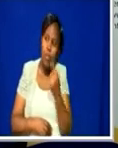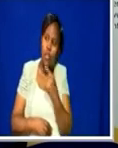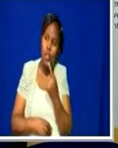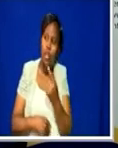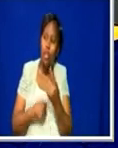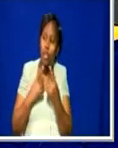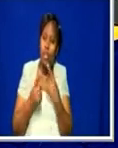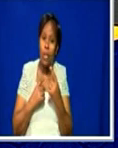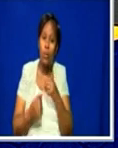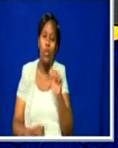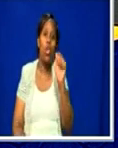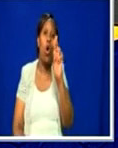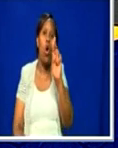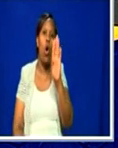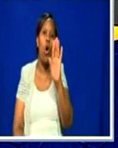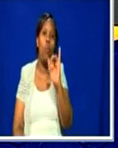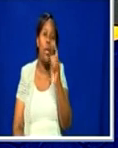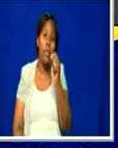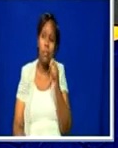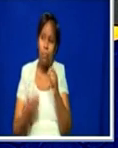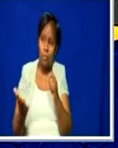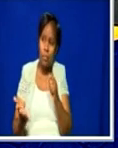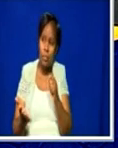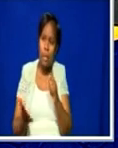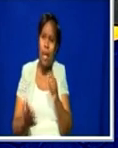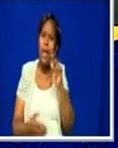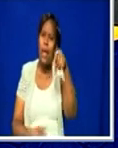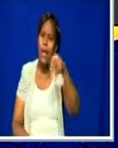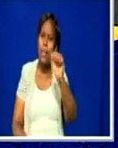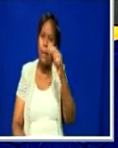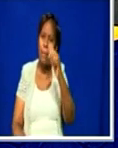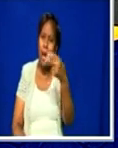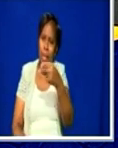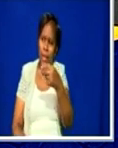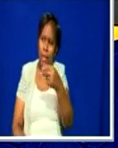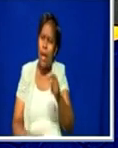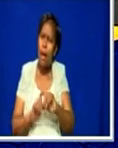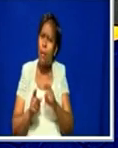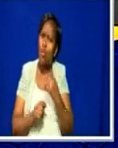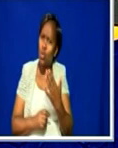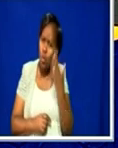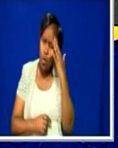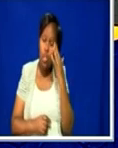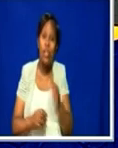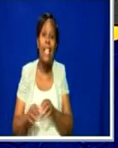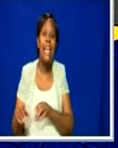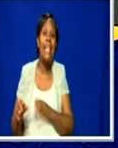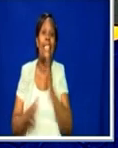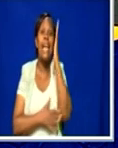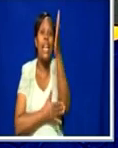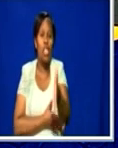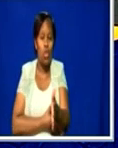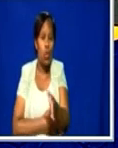talked about the orbits. The orbits. The orbits, yes, the path. The path. We said they revolve. But you know, there's always the direction of